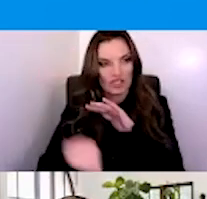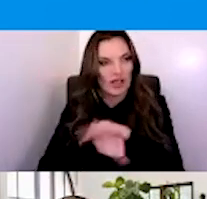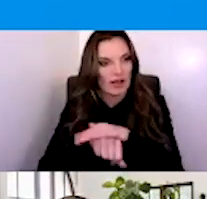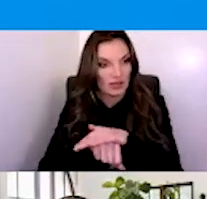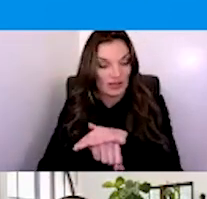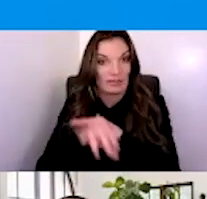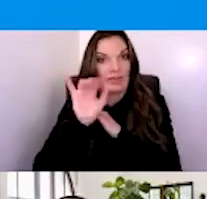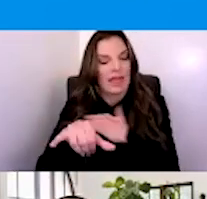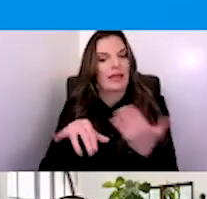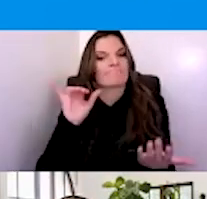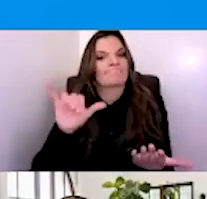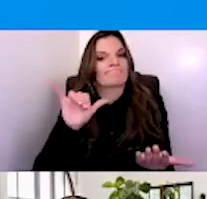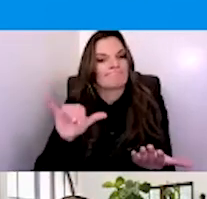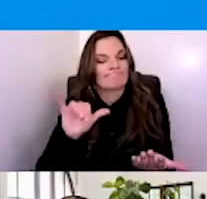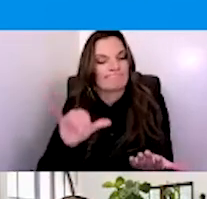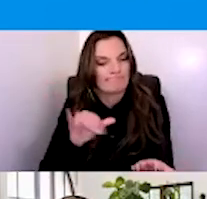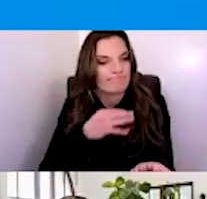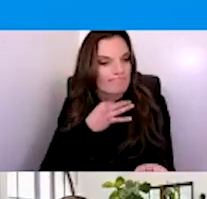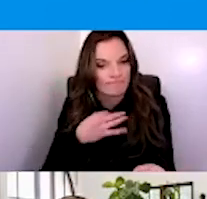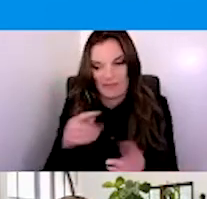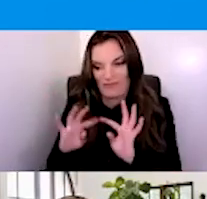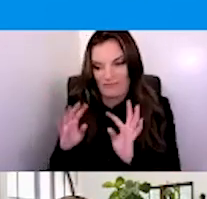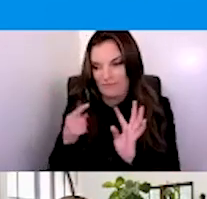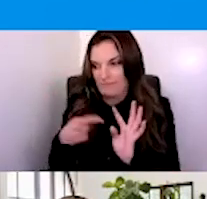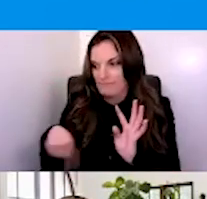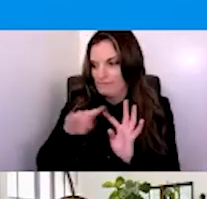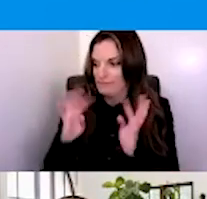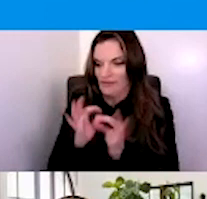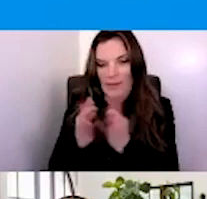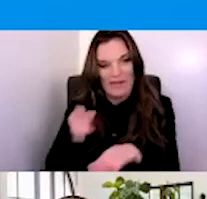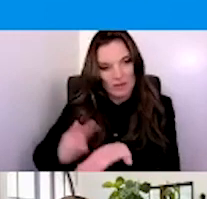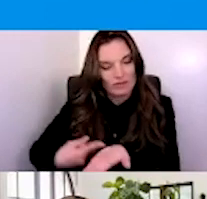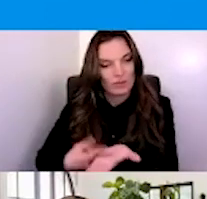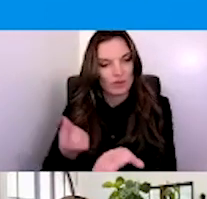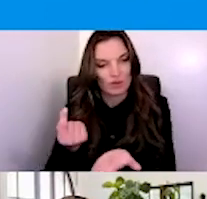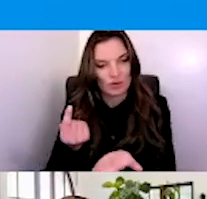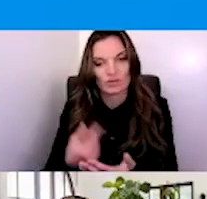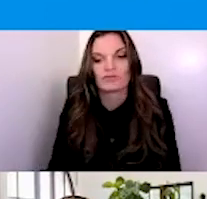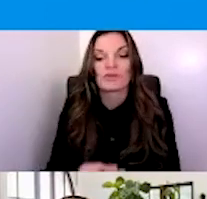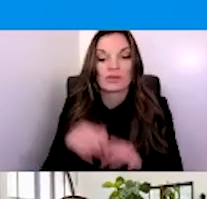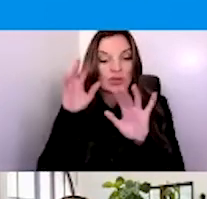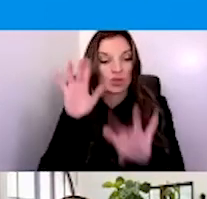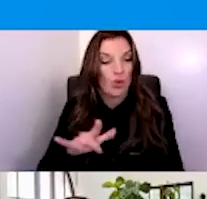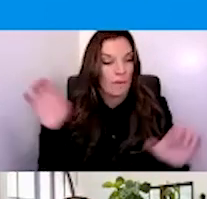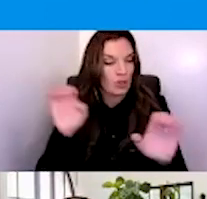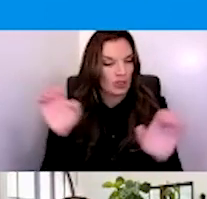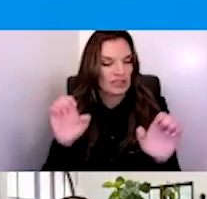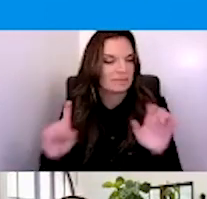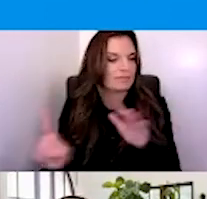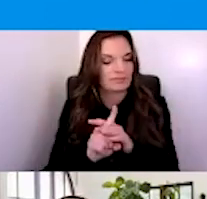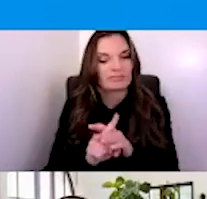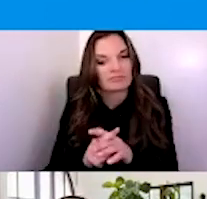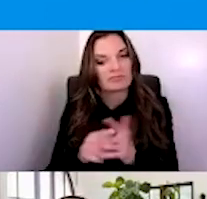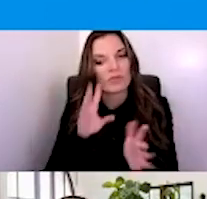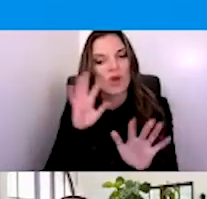of part of planning for our family and talking about that. Snow emergencies do come up more frequently. We get a fair amount